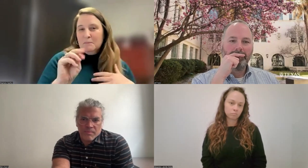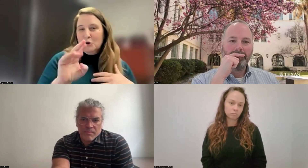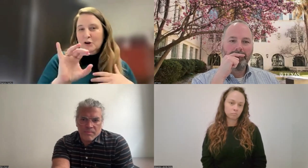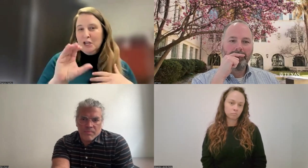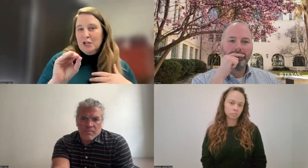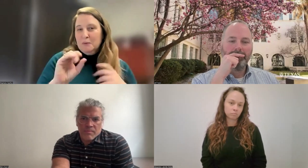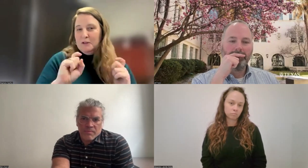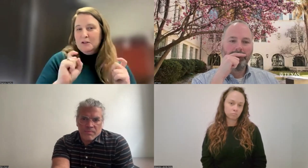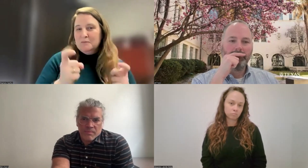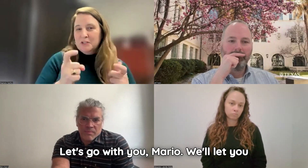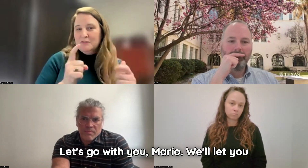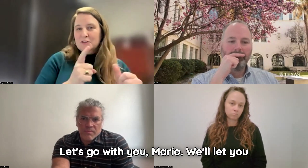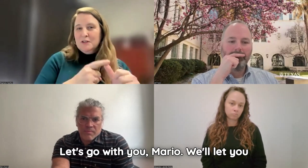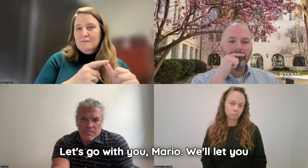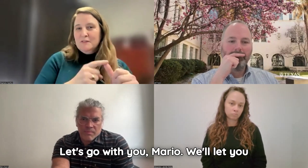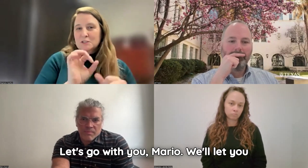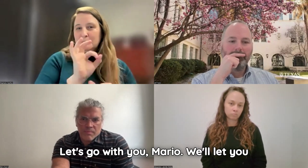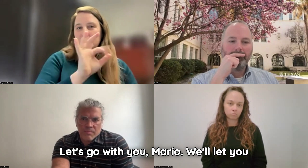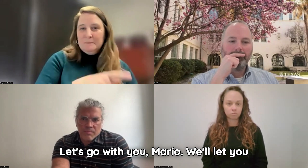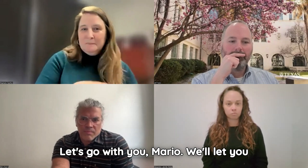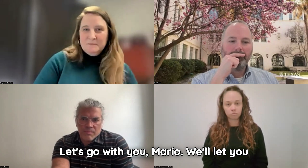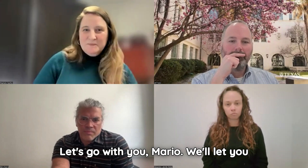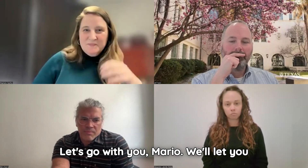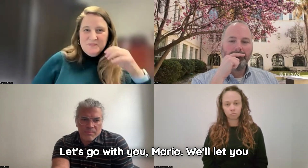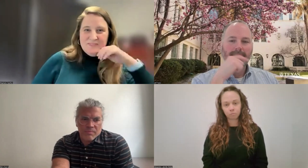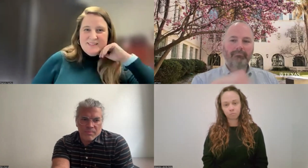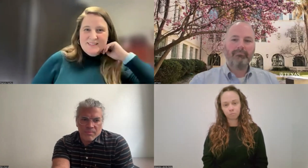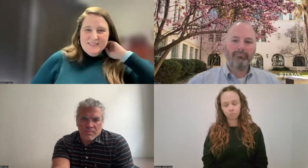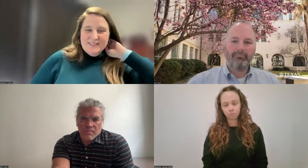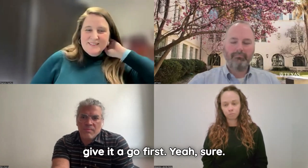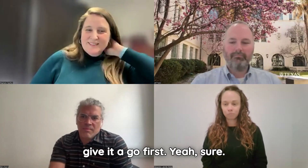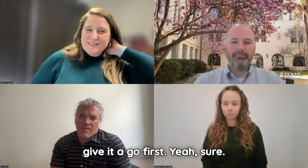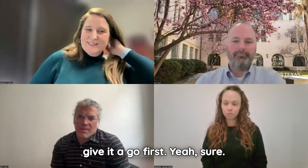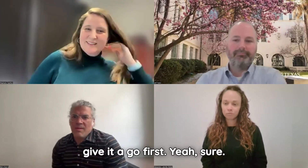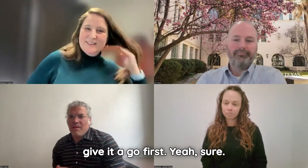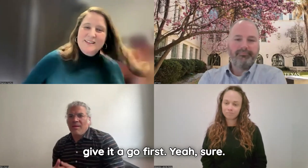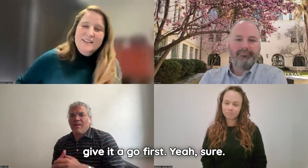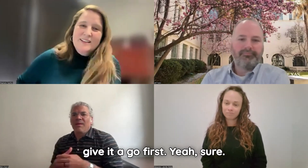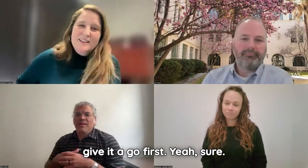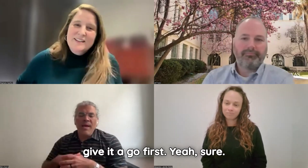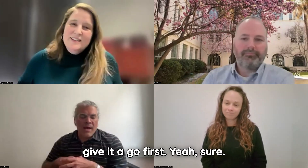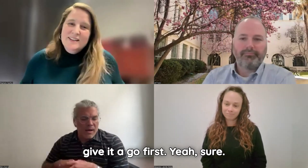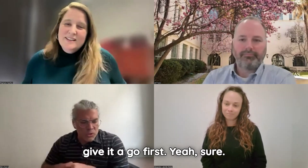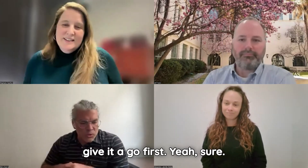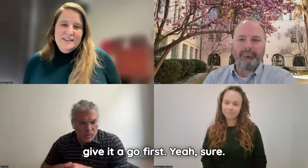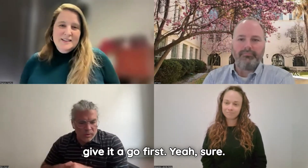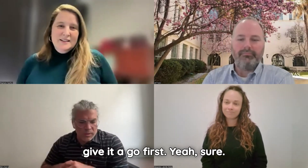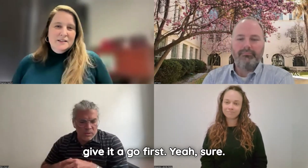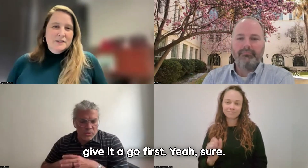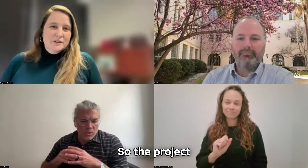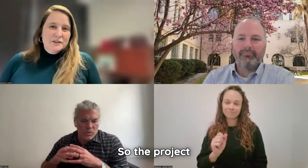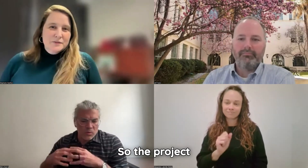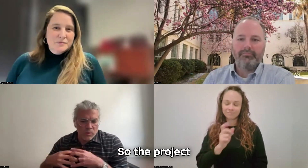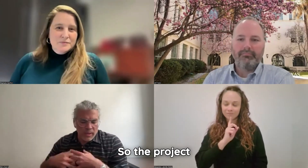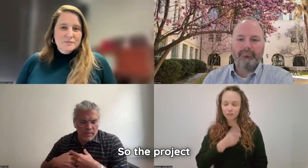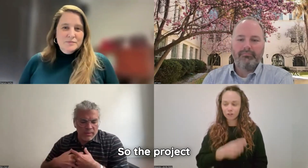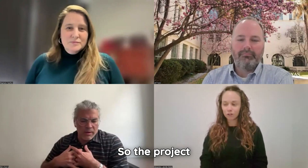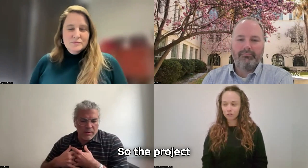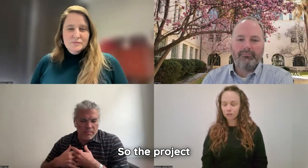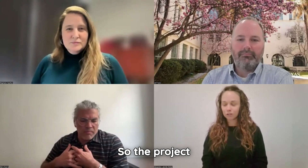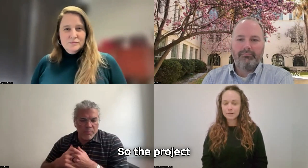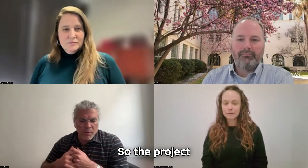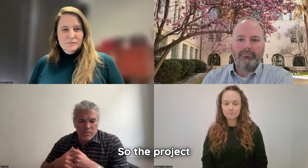now. Let's go with you, Mario. We'll let you give it a go first. Yeah, sure.